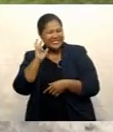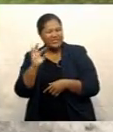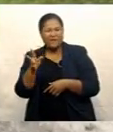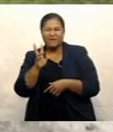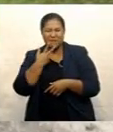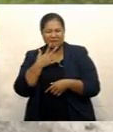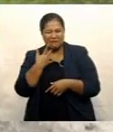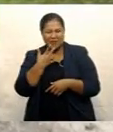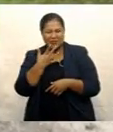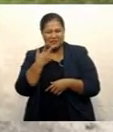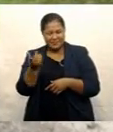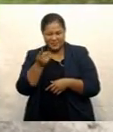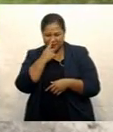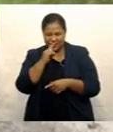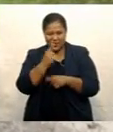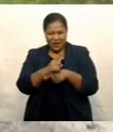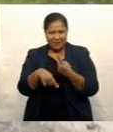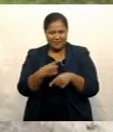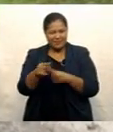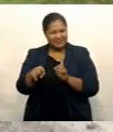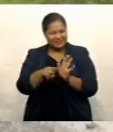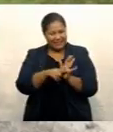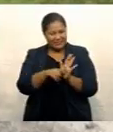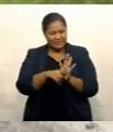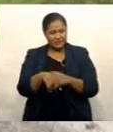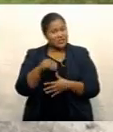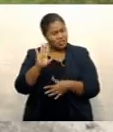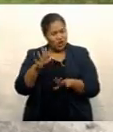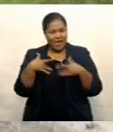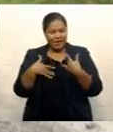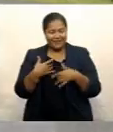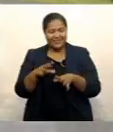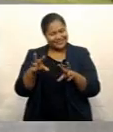rumors. This is your life. Take it.